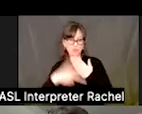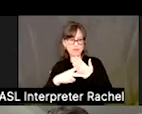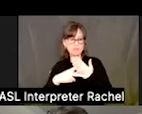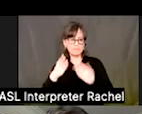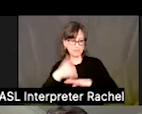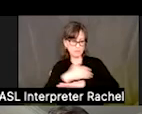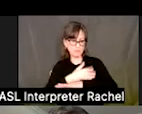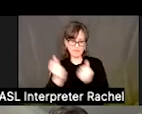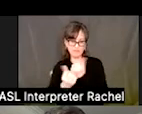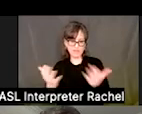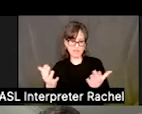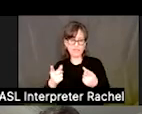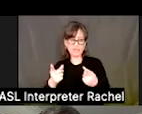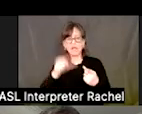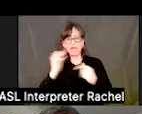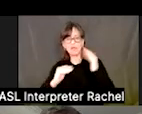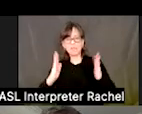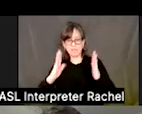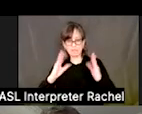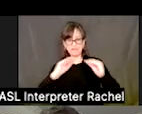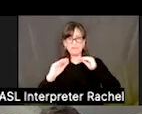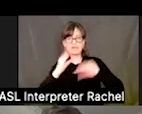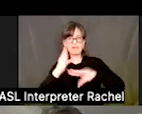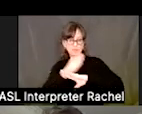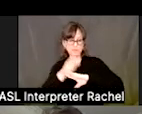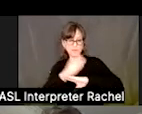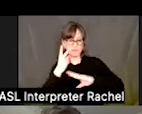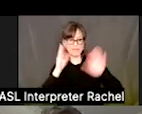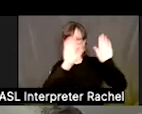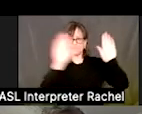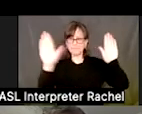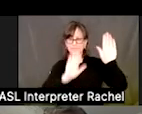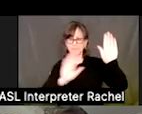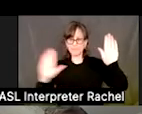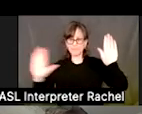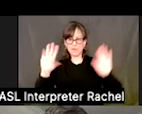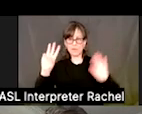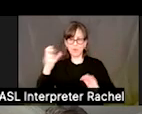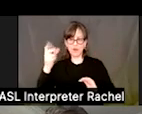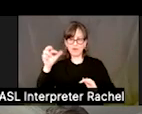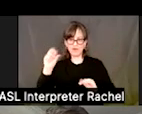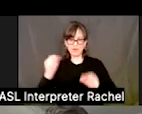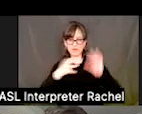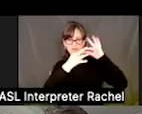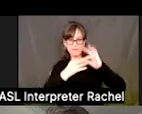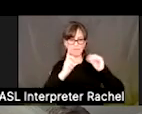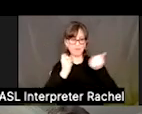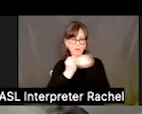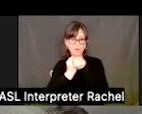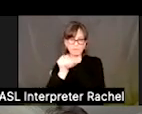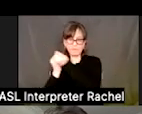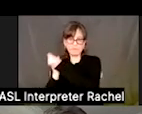So this one, another building has been retrofitted. Again, you can see the plate washers on the back side, tying the roof rafters or parapet braces to